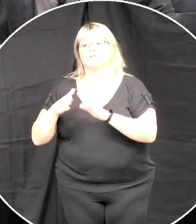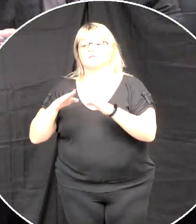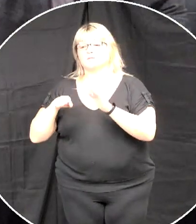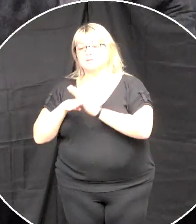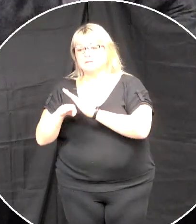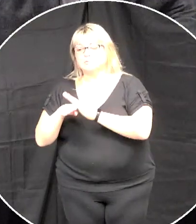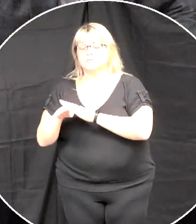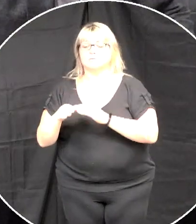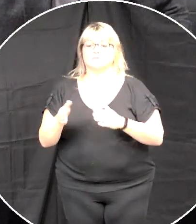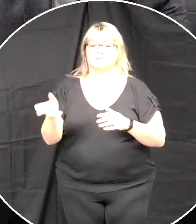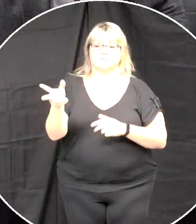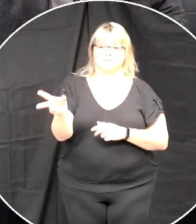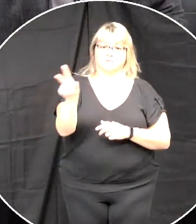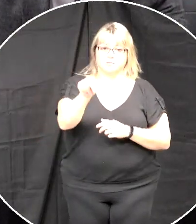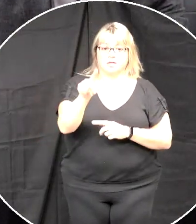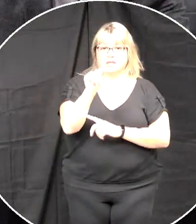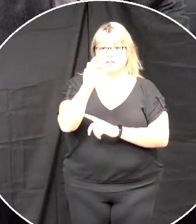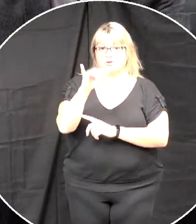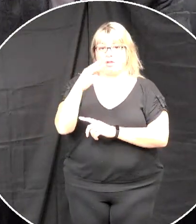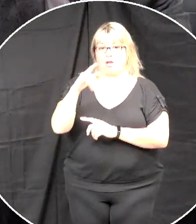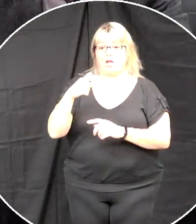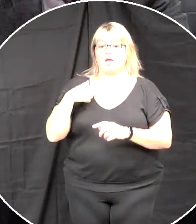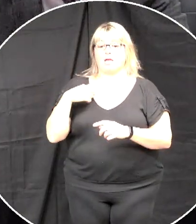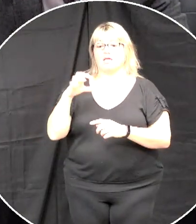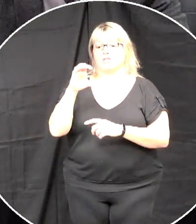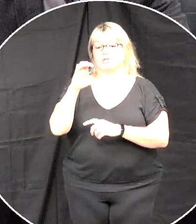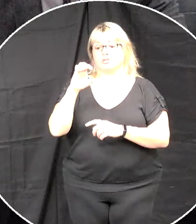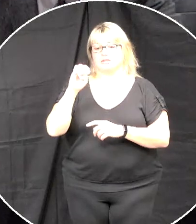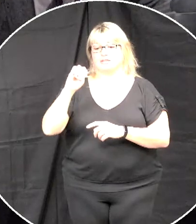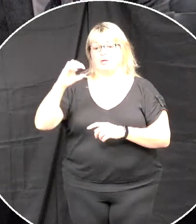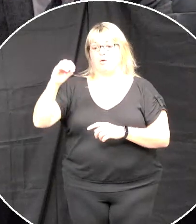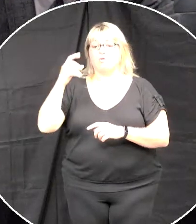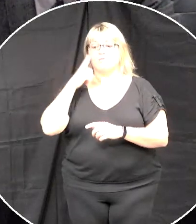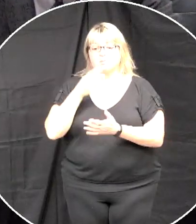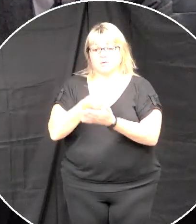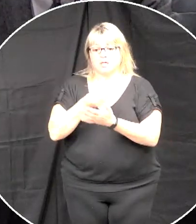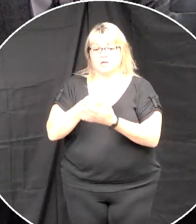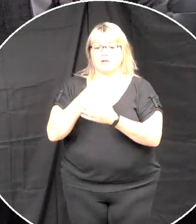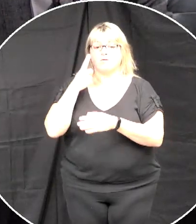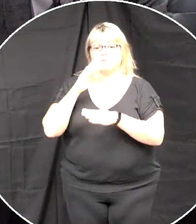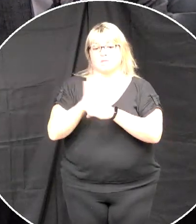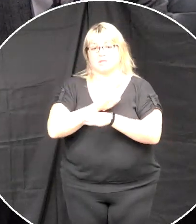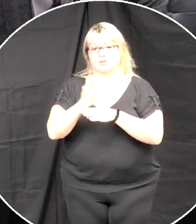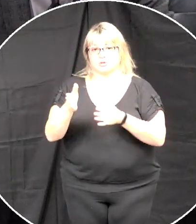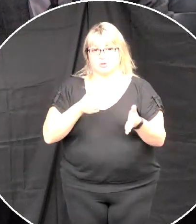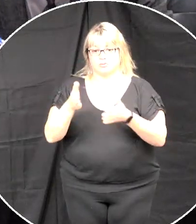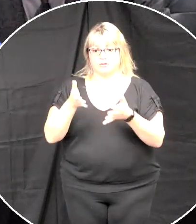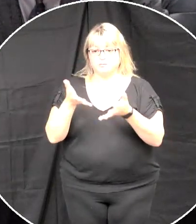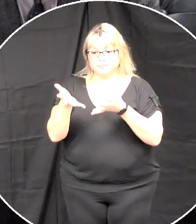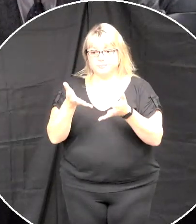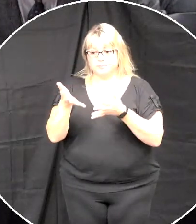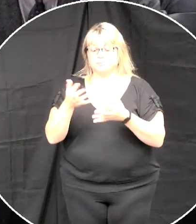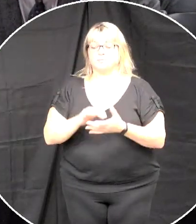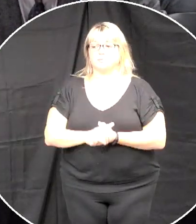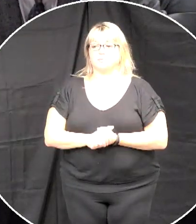Good afternoon. Terry Hall, Chief Financial Officer and Assistant Director for Corporate Services.